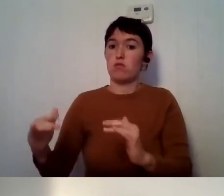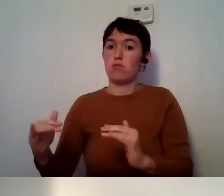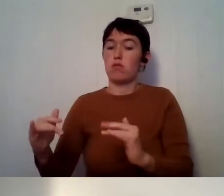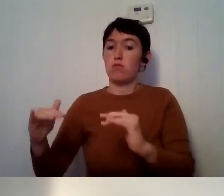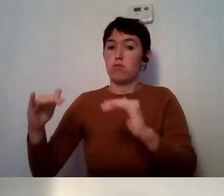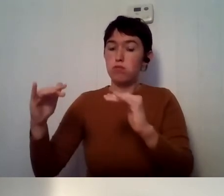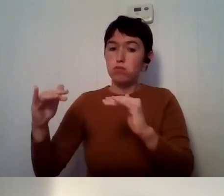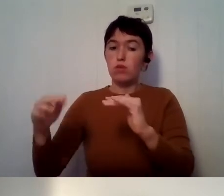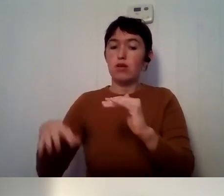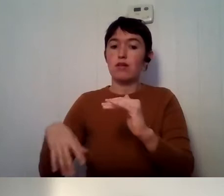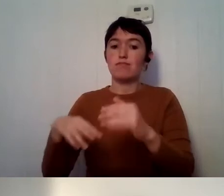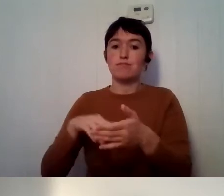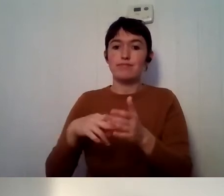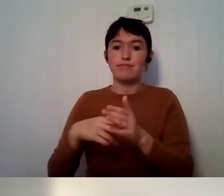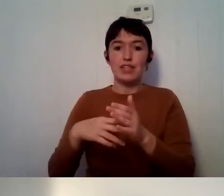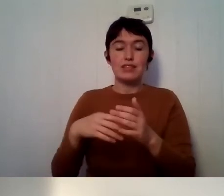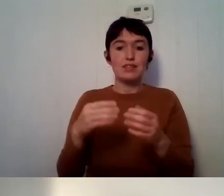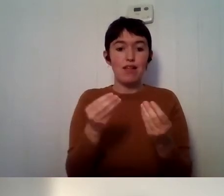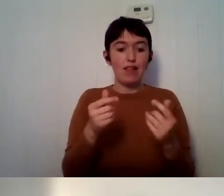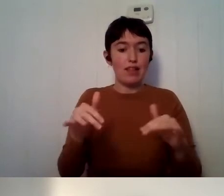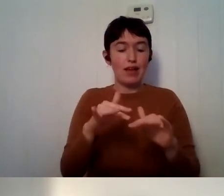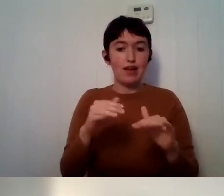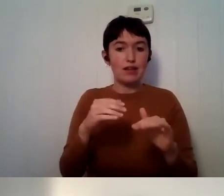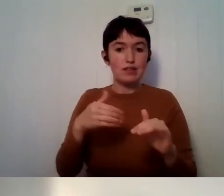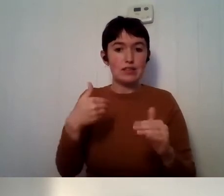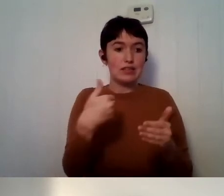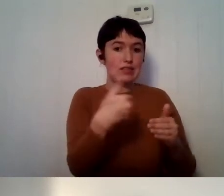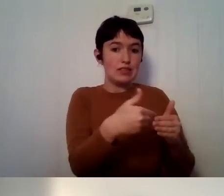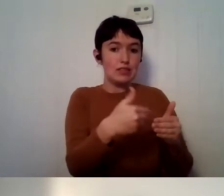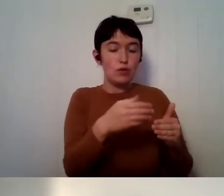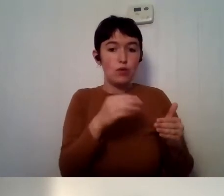the coastal regions as waters rise around the planet.